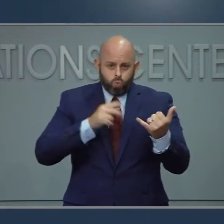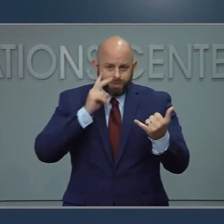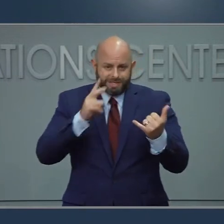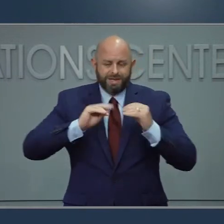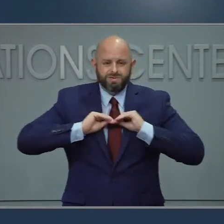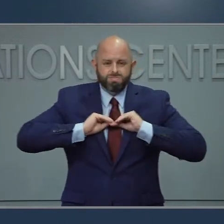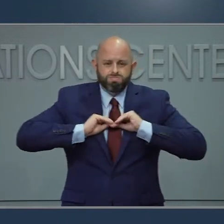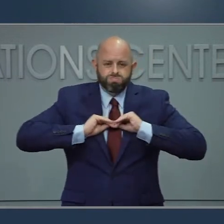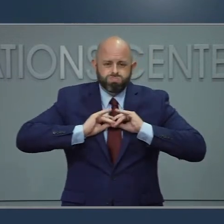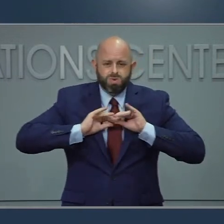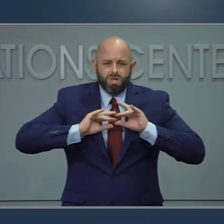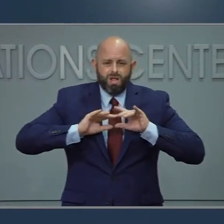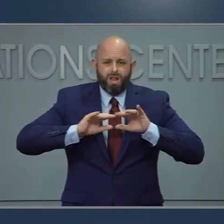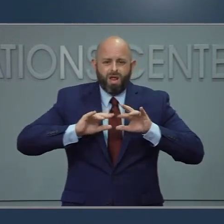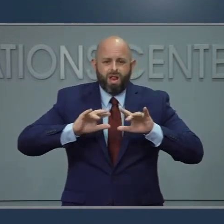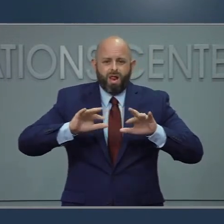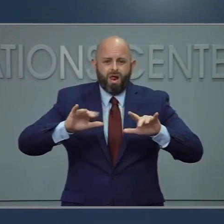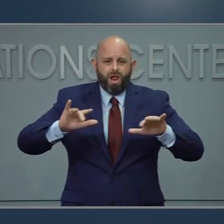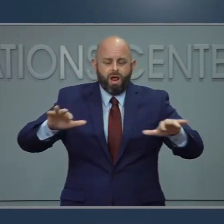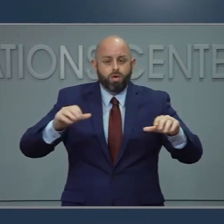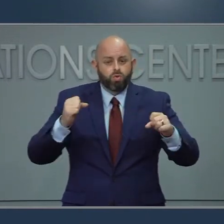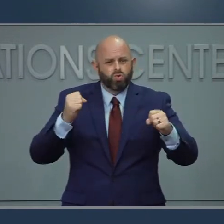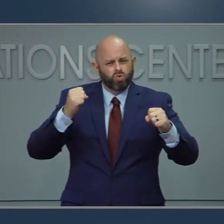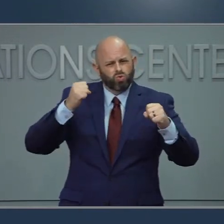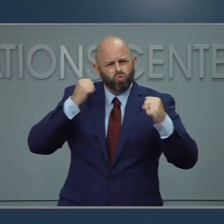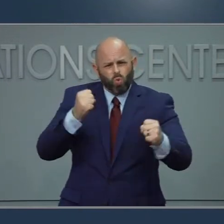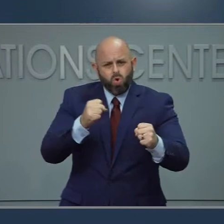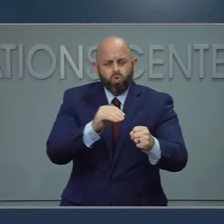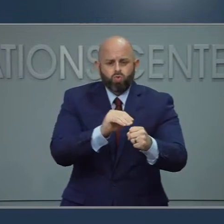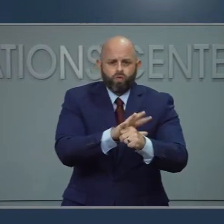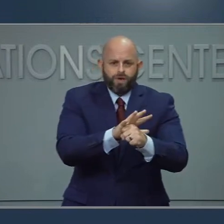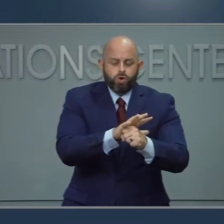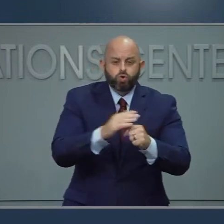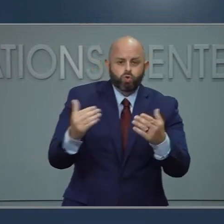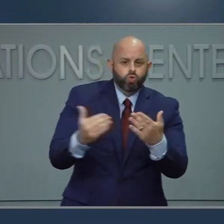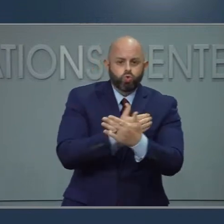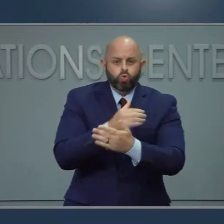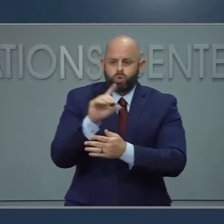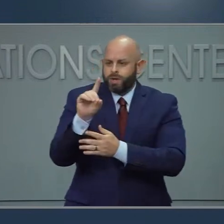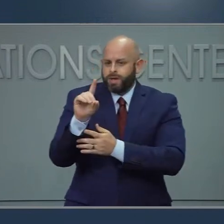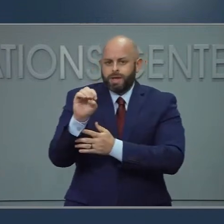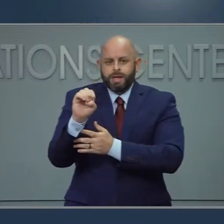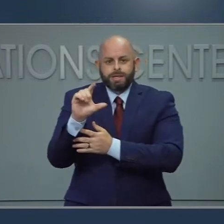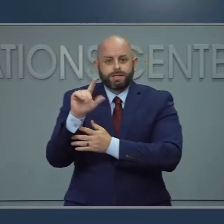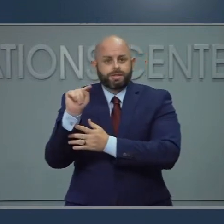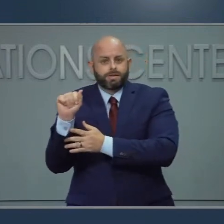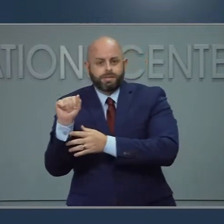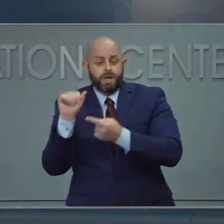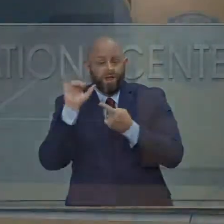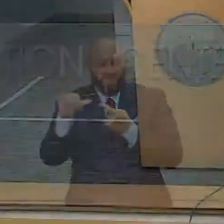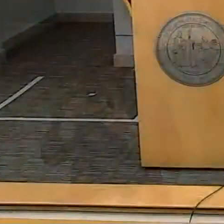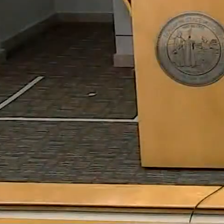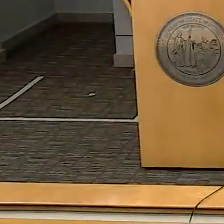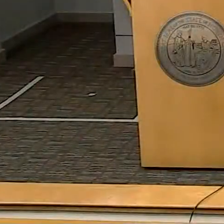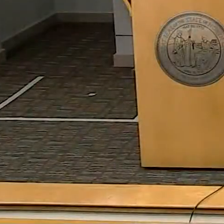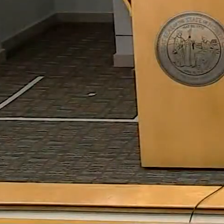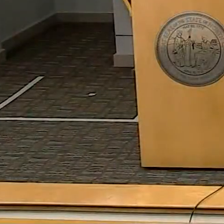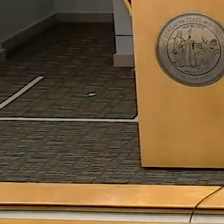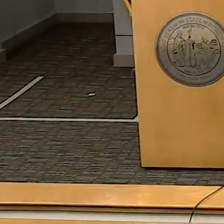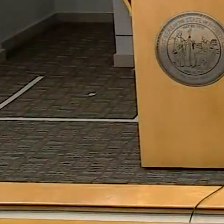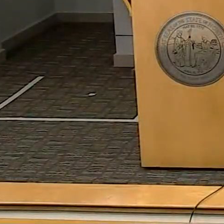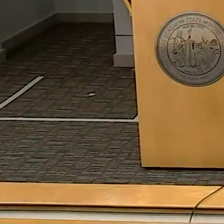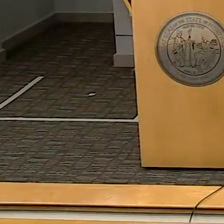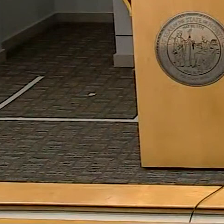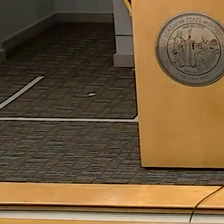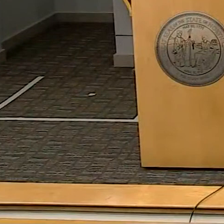spread driven by a highly contagious virus finding and infecting those who are still unvaccinated. If